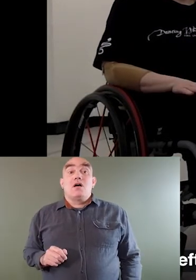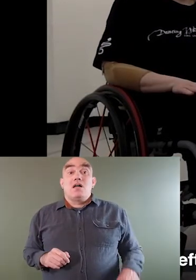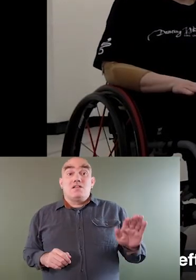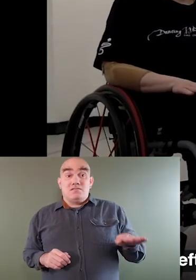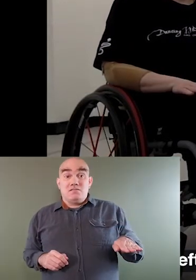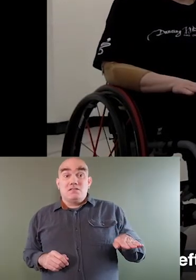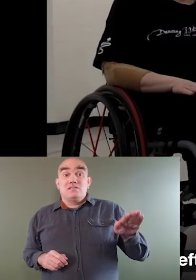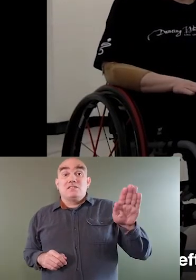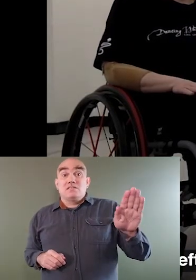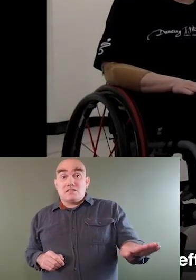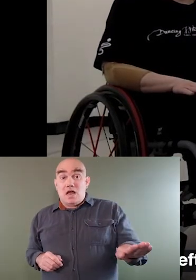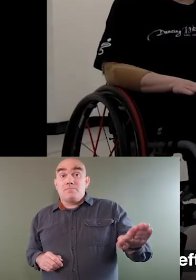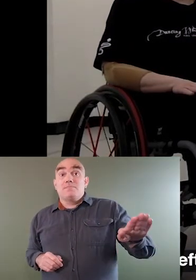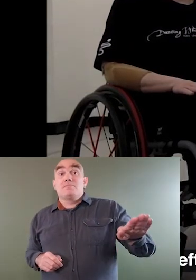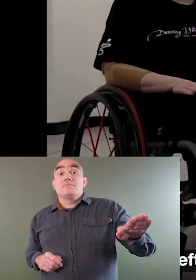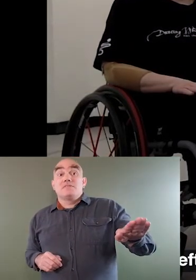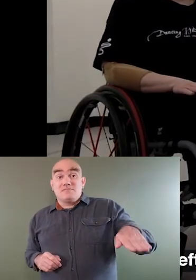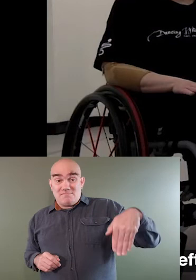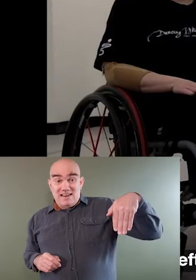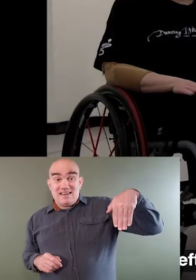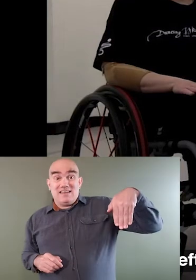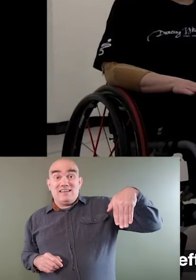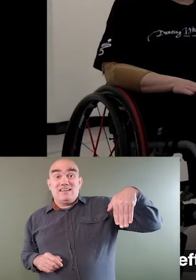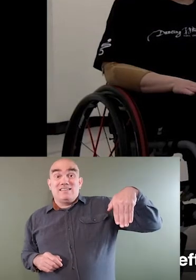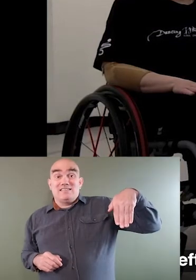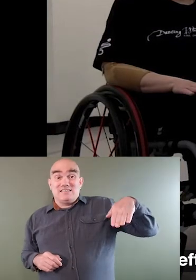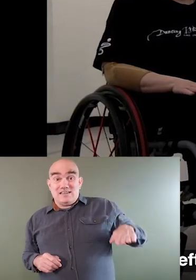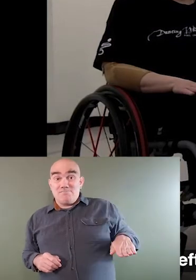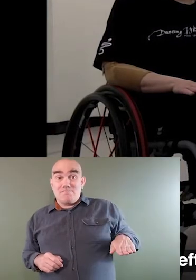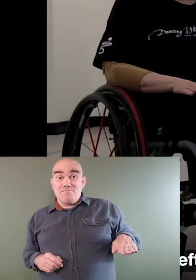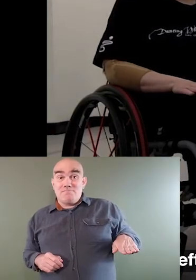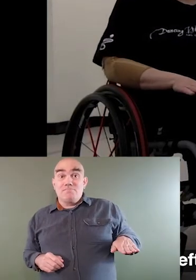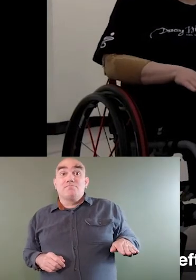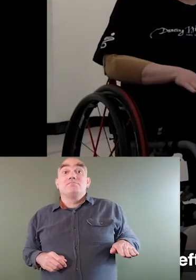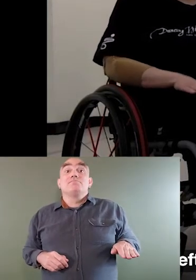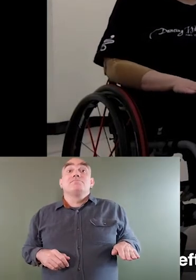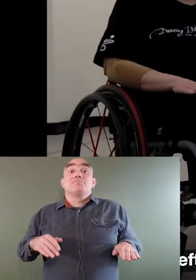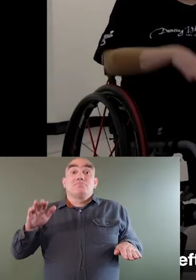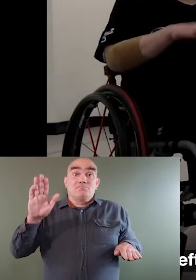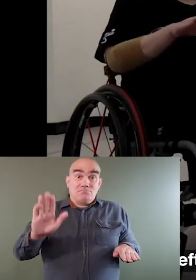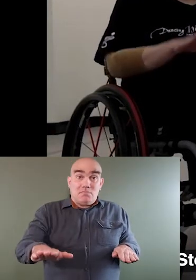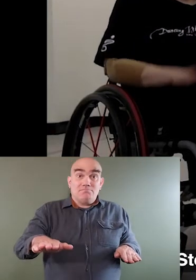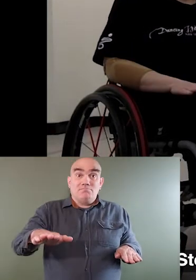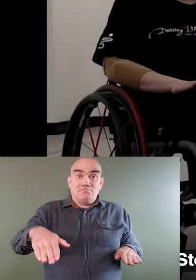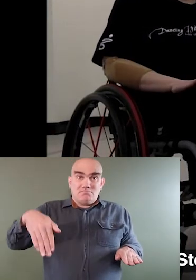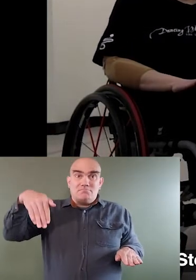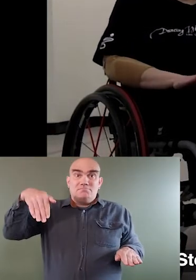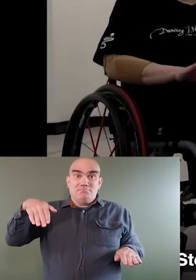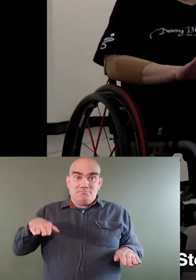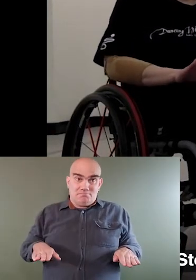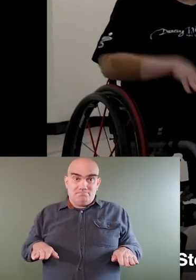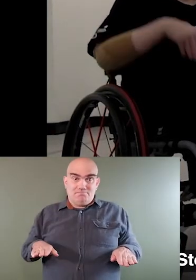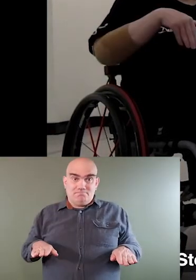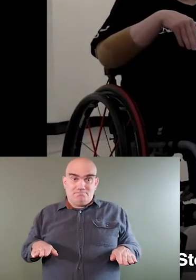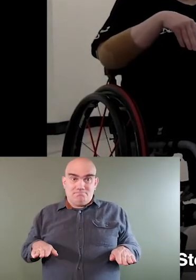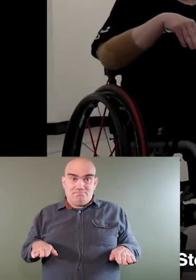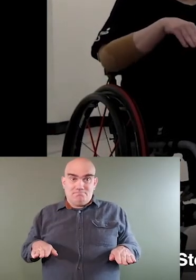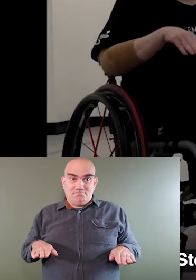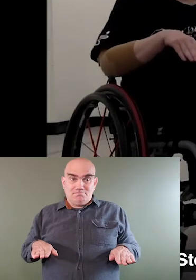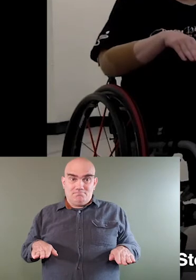side, stomp, spank, stomp. Right side, stomp,